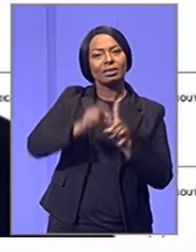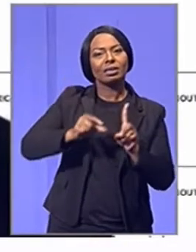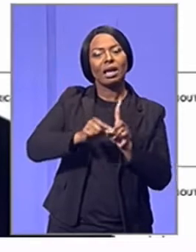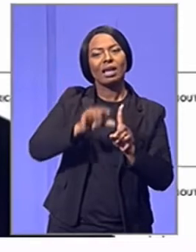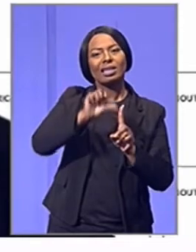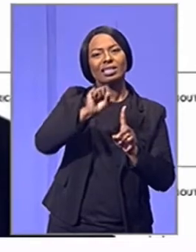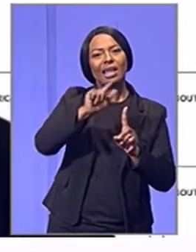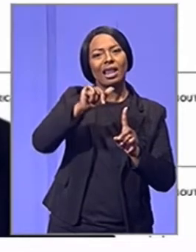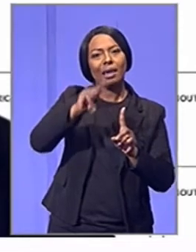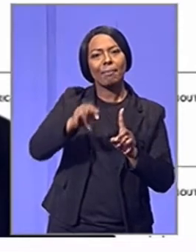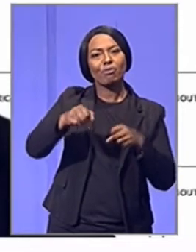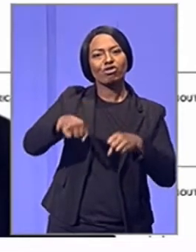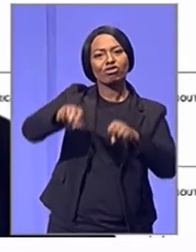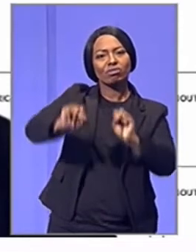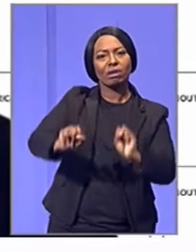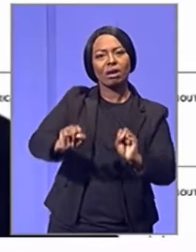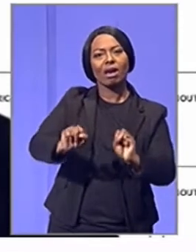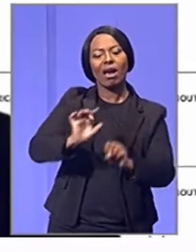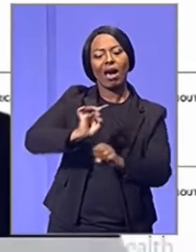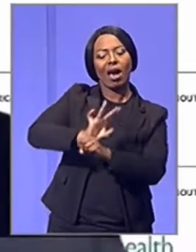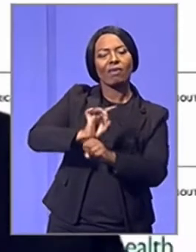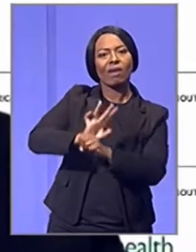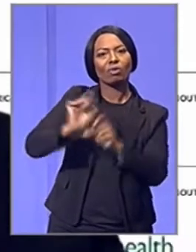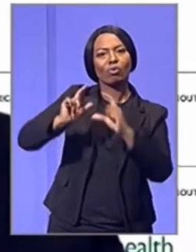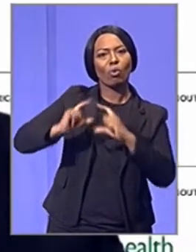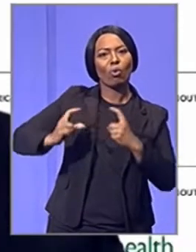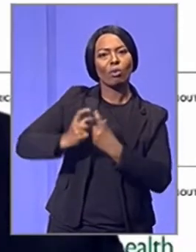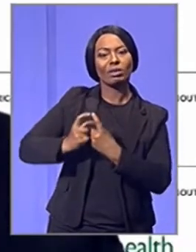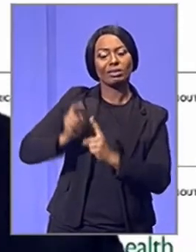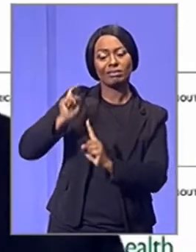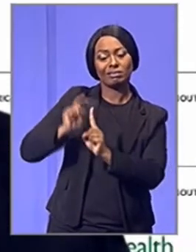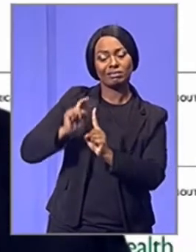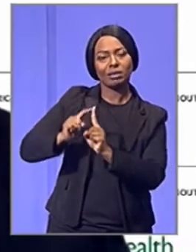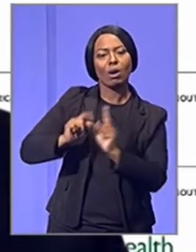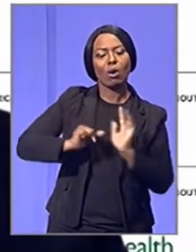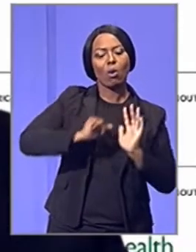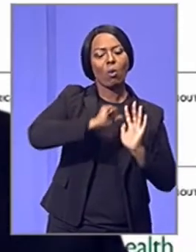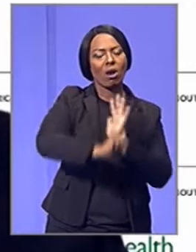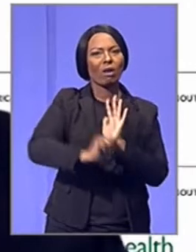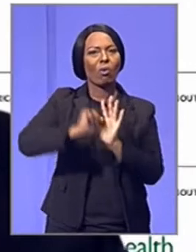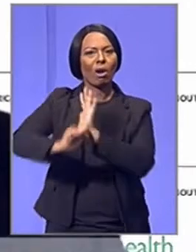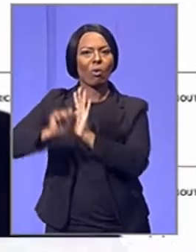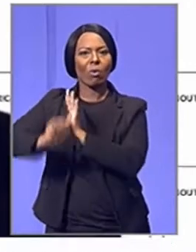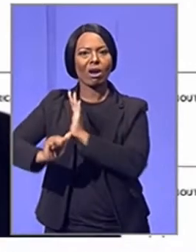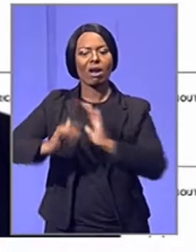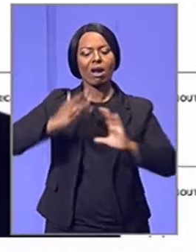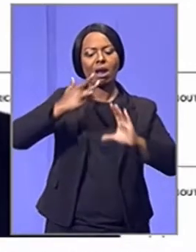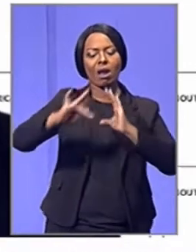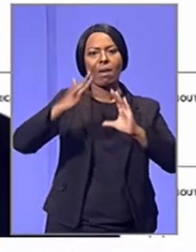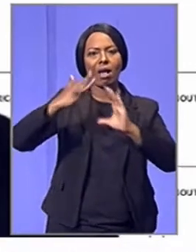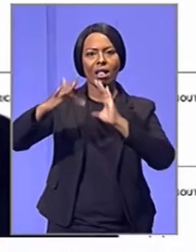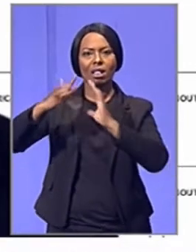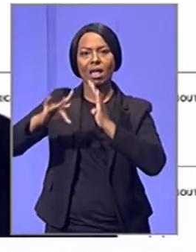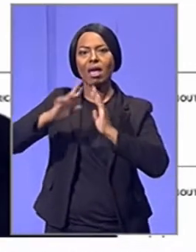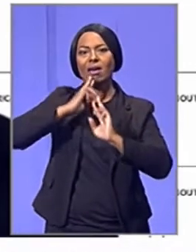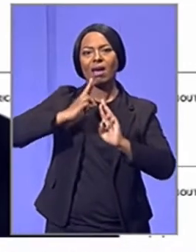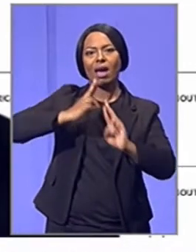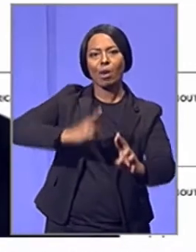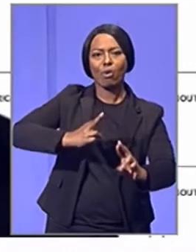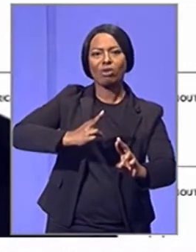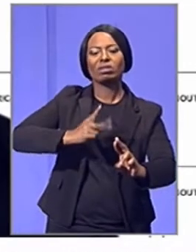of the Ministerial Advisory Committee, who issues a weekly email report in terms of